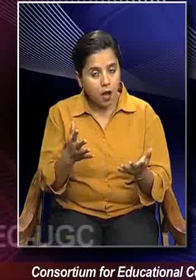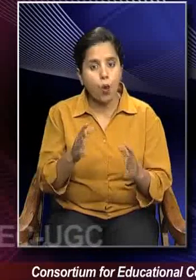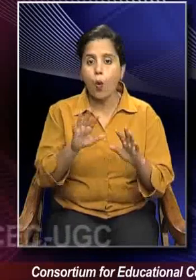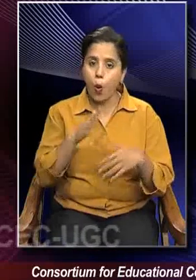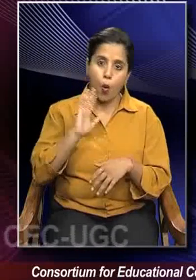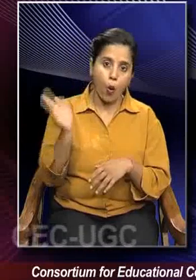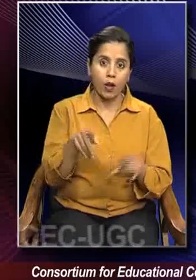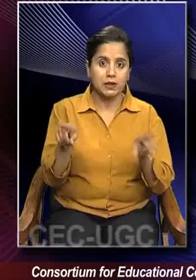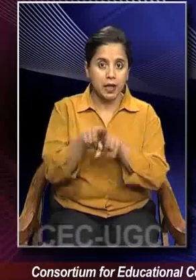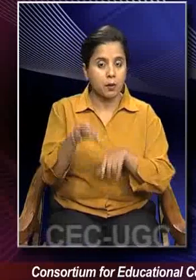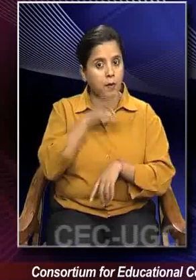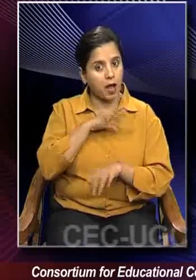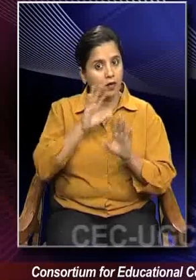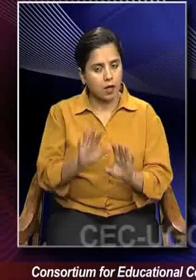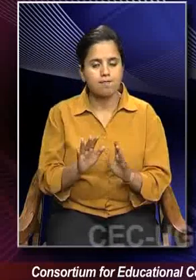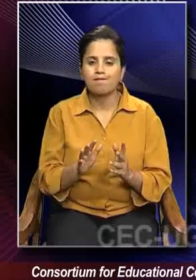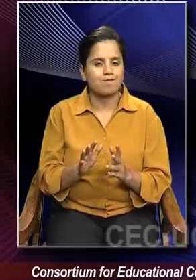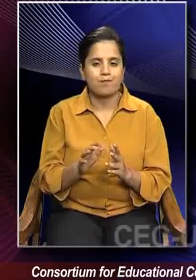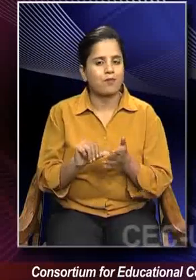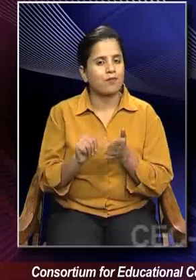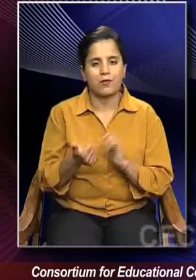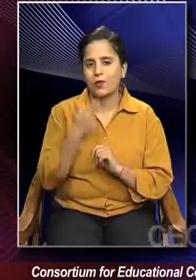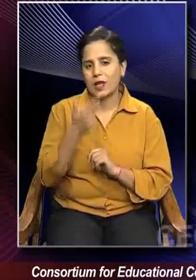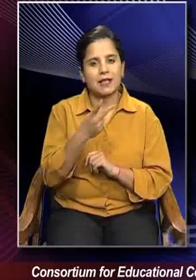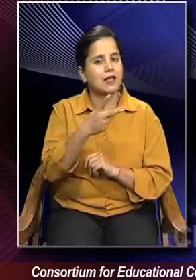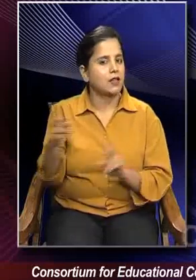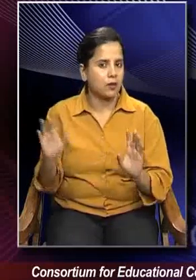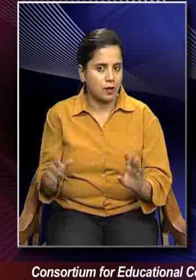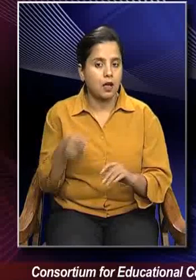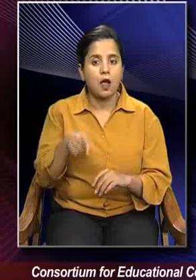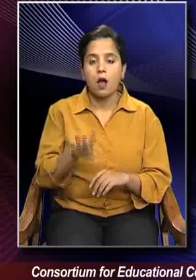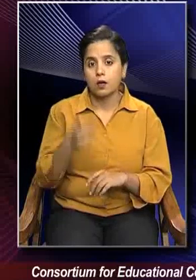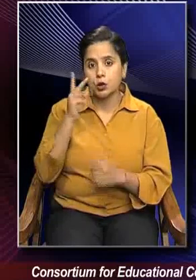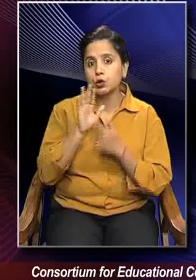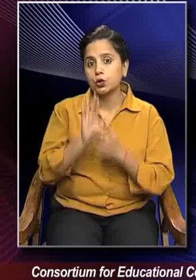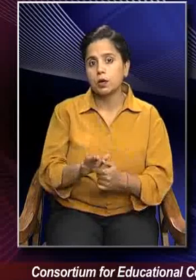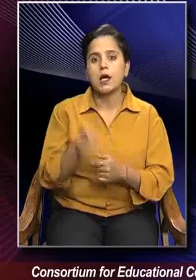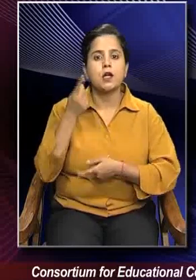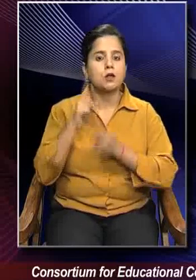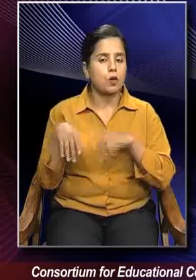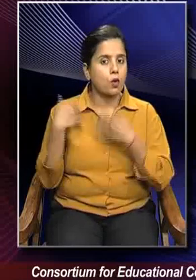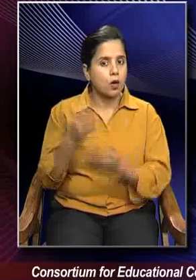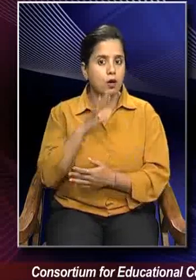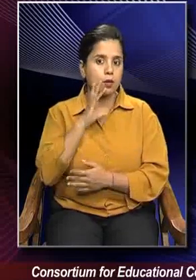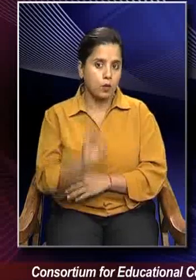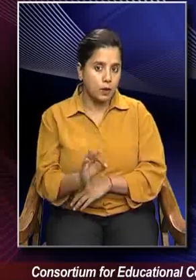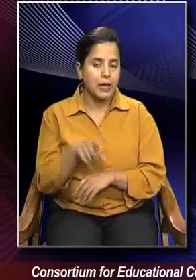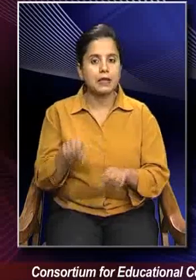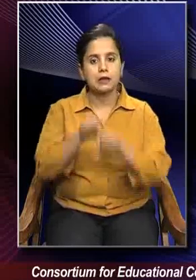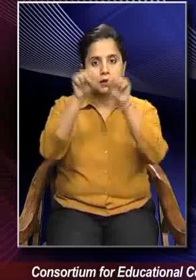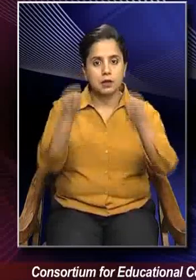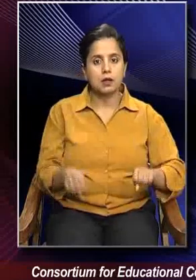the same advantages. It requires addressing the historical and